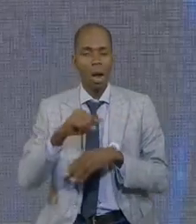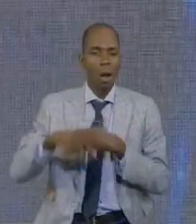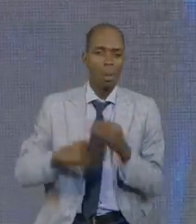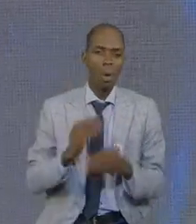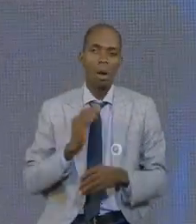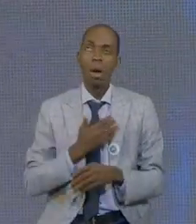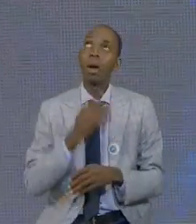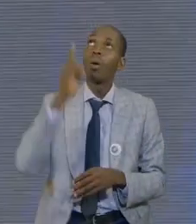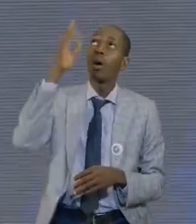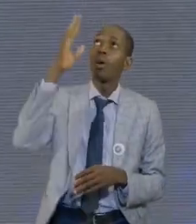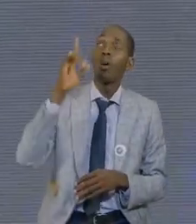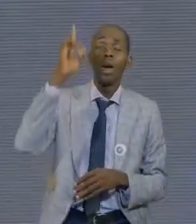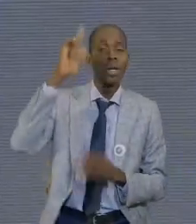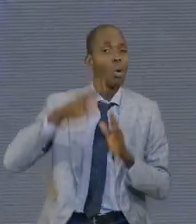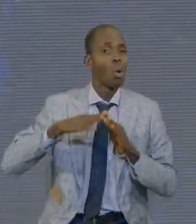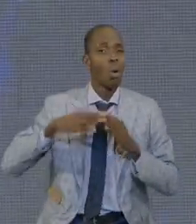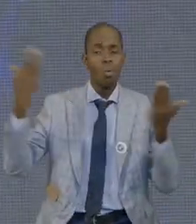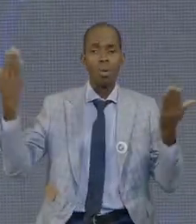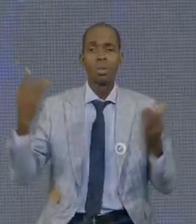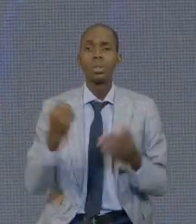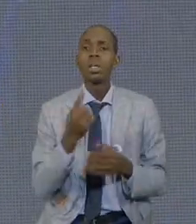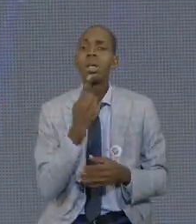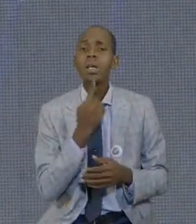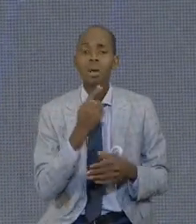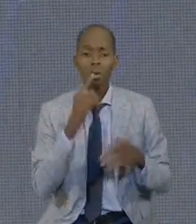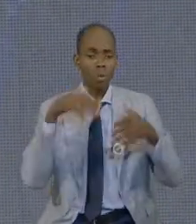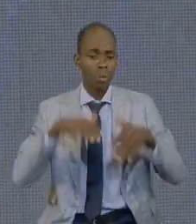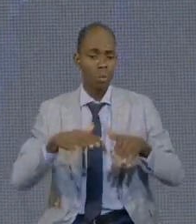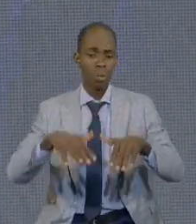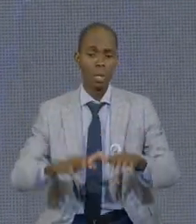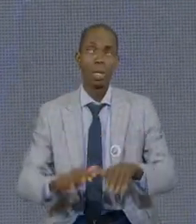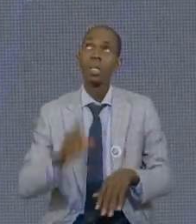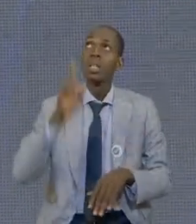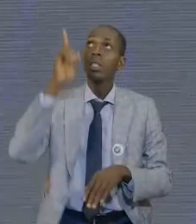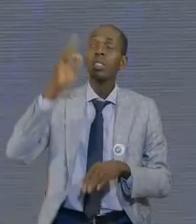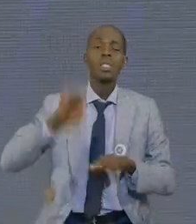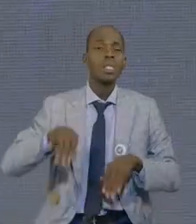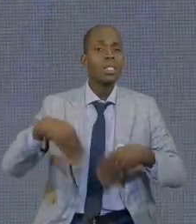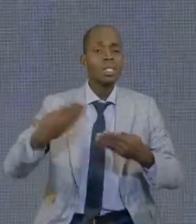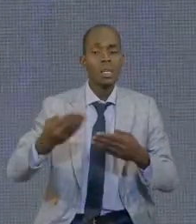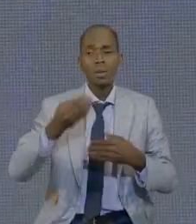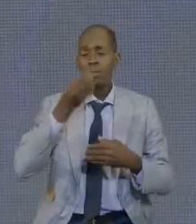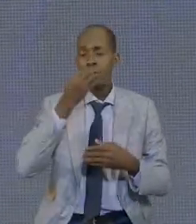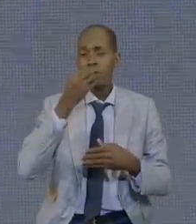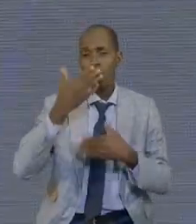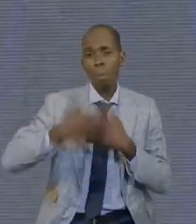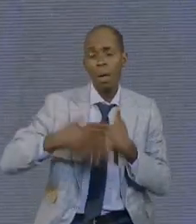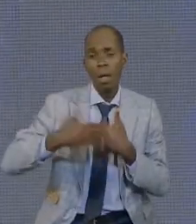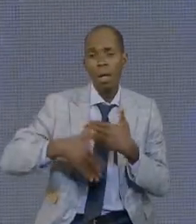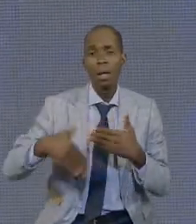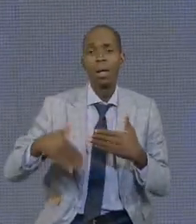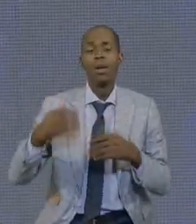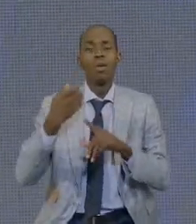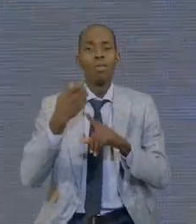open the right sea The God Who gave manner to the children of Israel